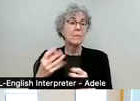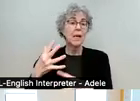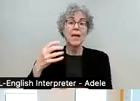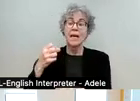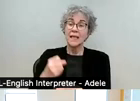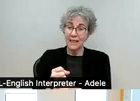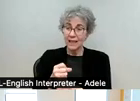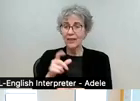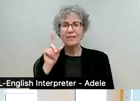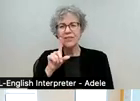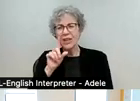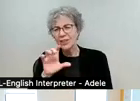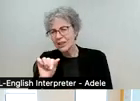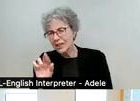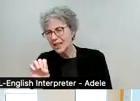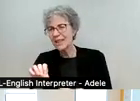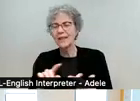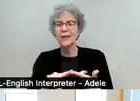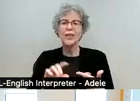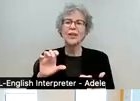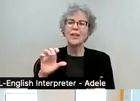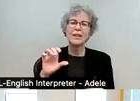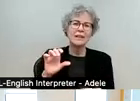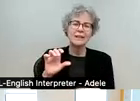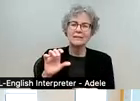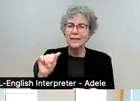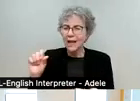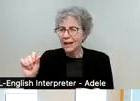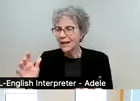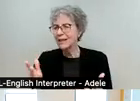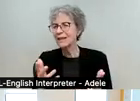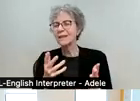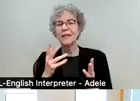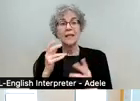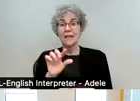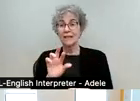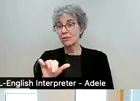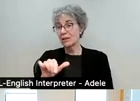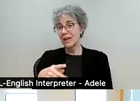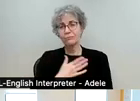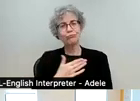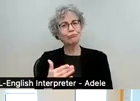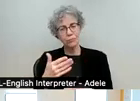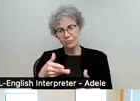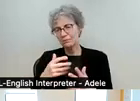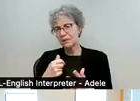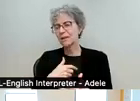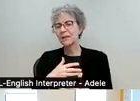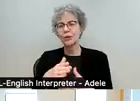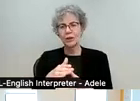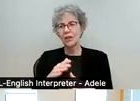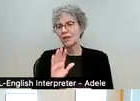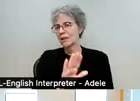of foster care in the child welfare system. And Ralph has been gracious enough to allow me to share his story. He's quite happy to talk about it